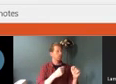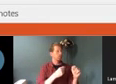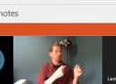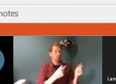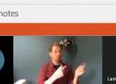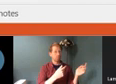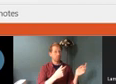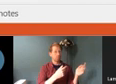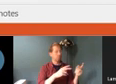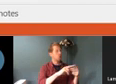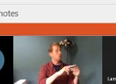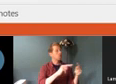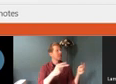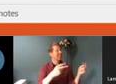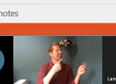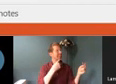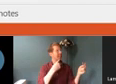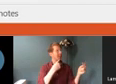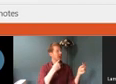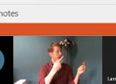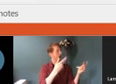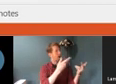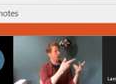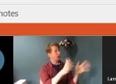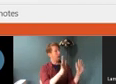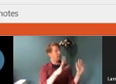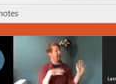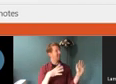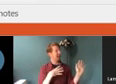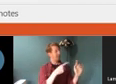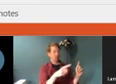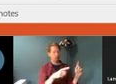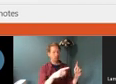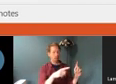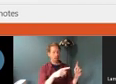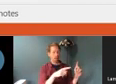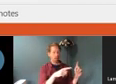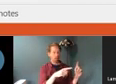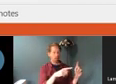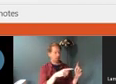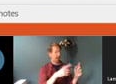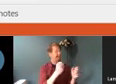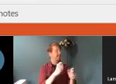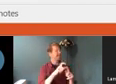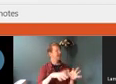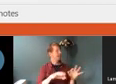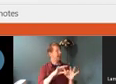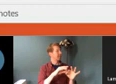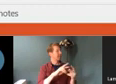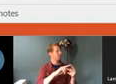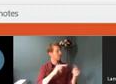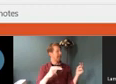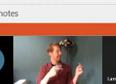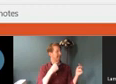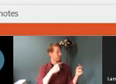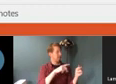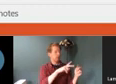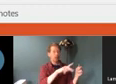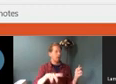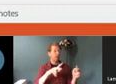direct-to-customer genetic testing databases. In this case, it was the GEDmatch database, where they